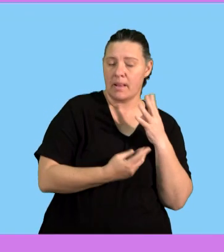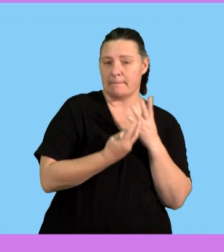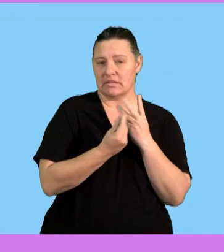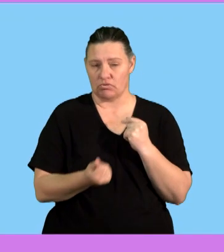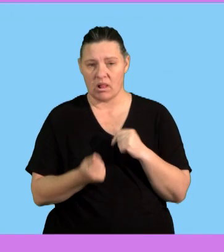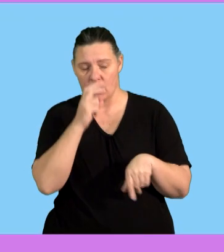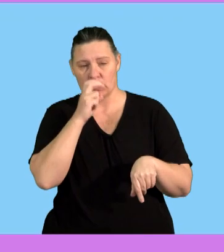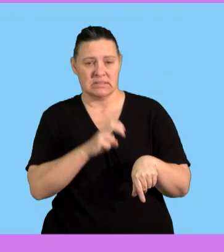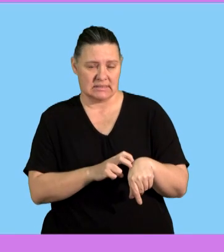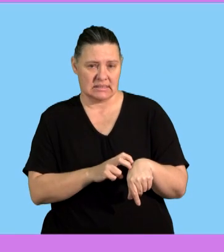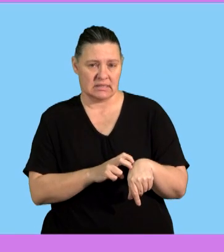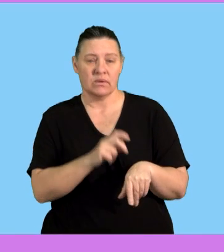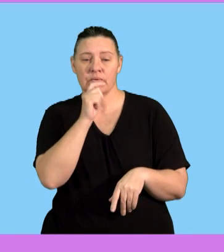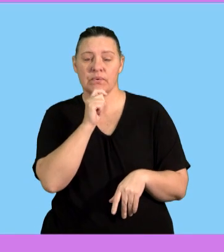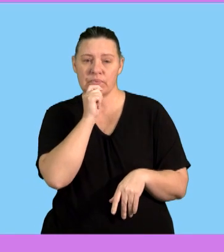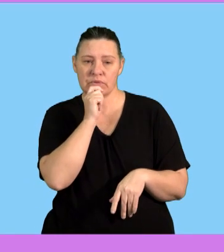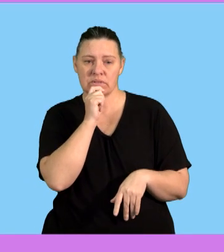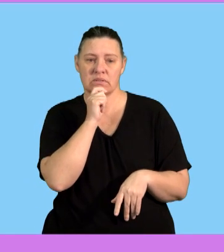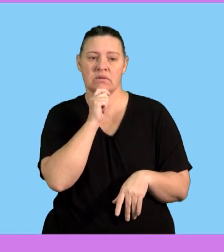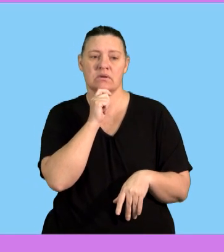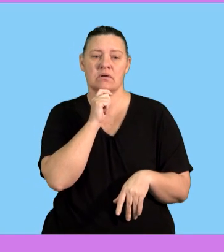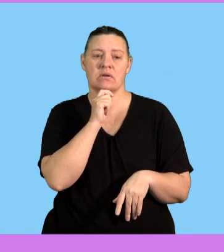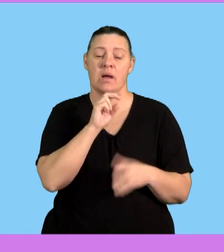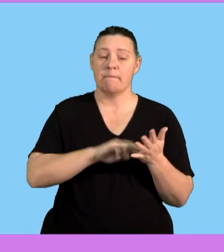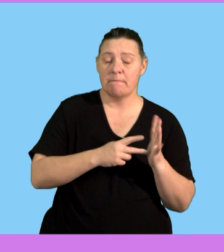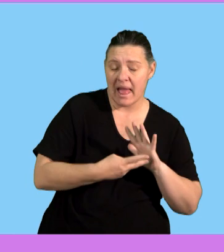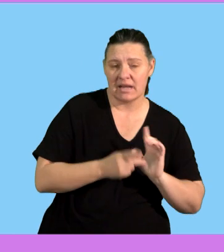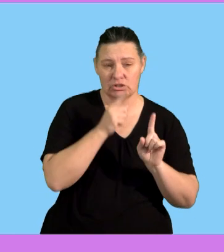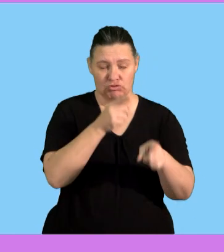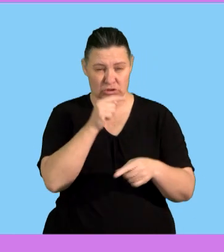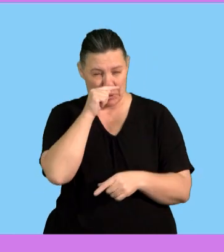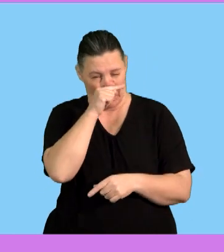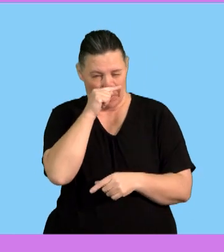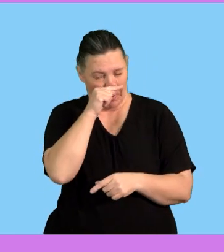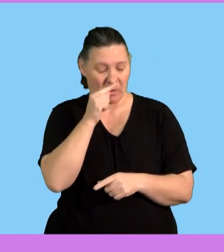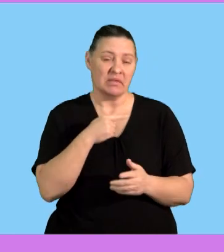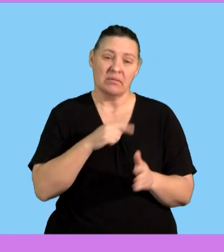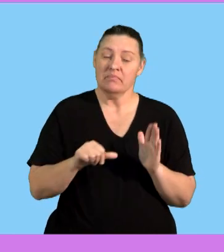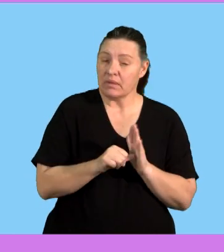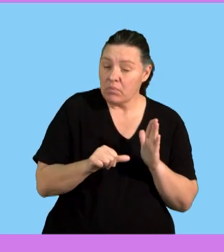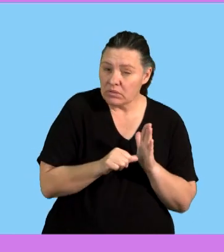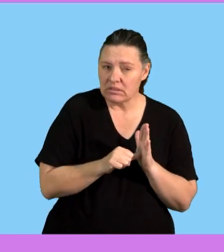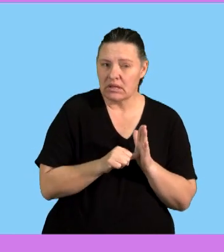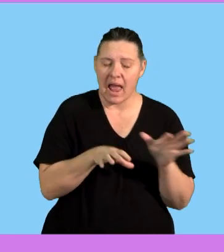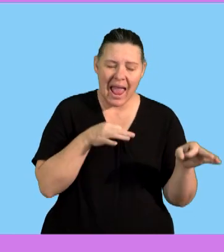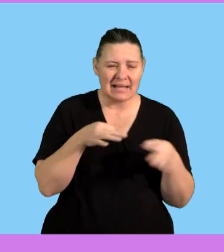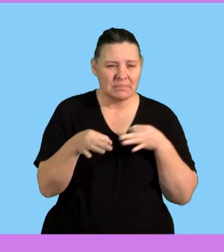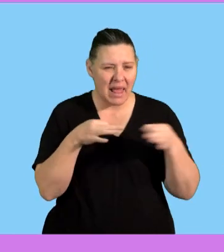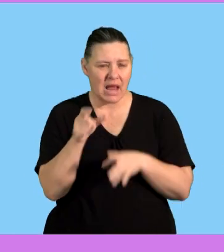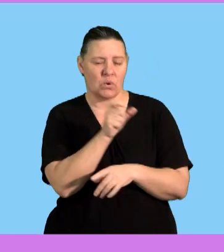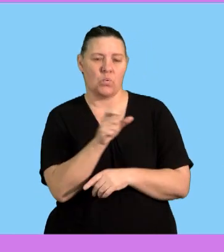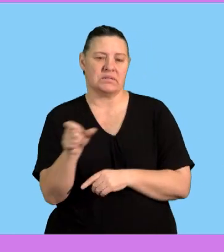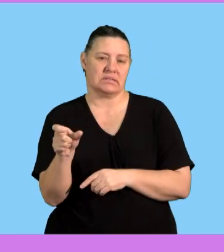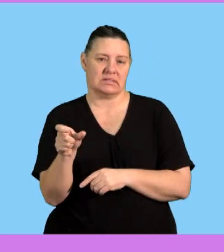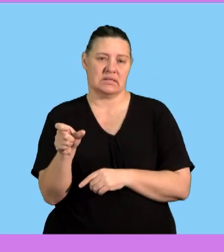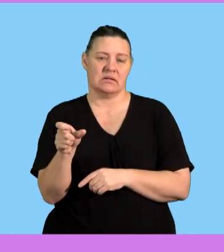of materials needed using the plan or instruction. And then also describe, very important to note, right? Describe